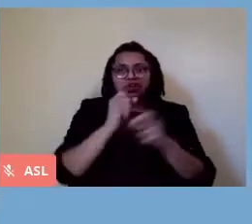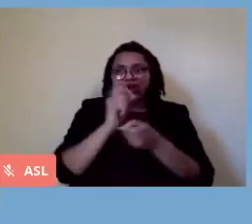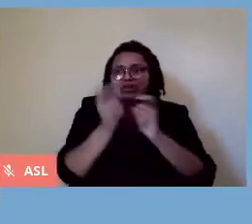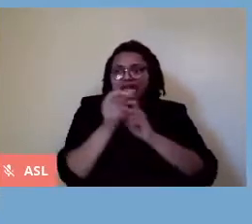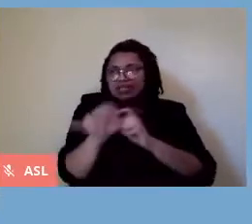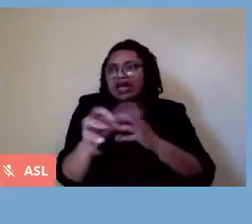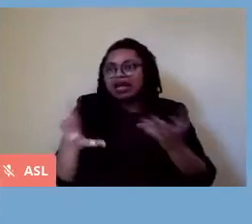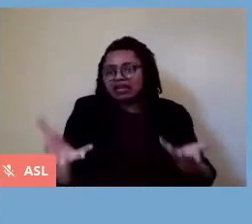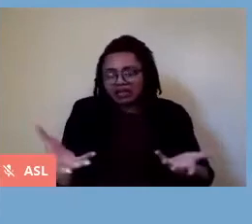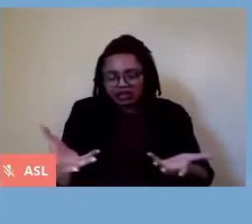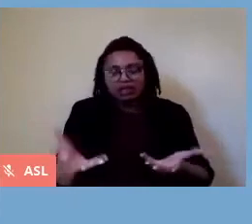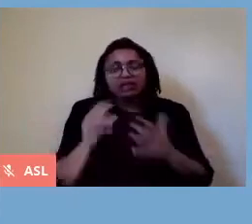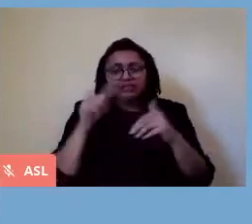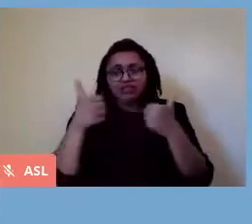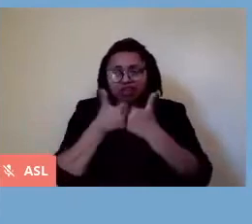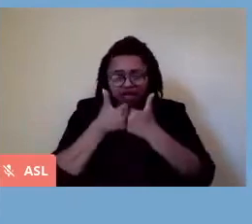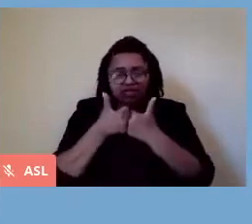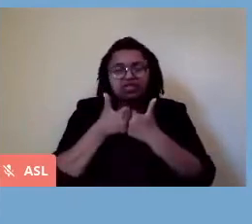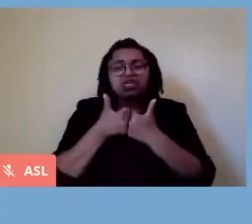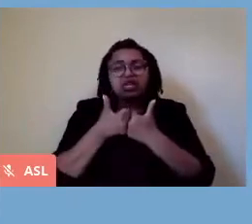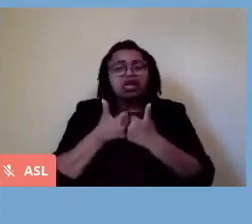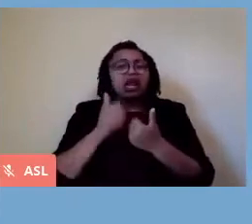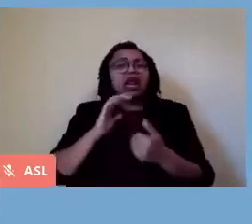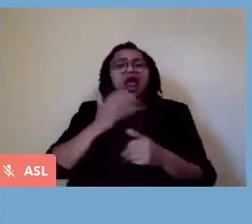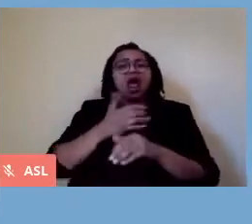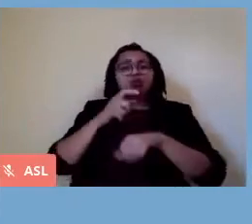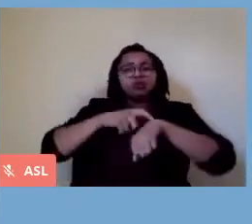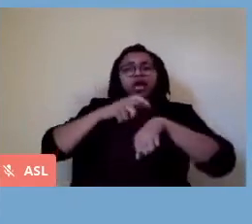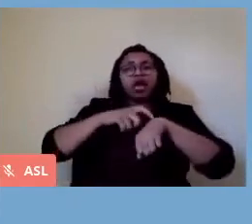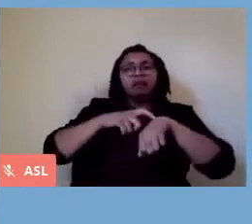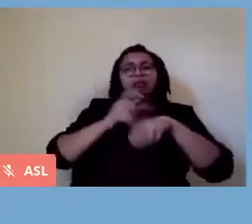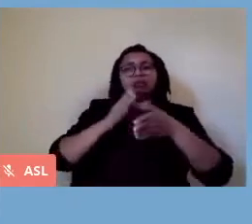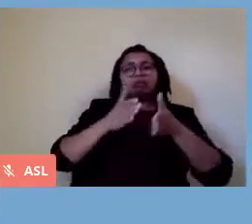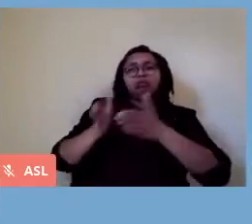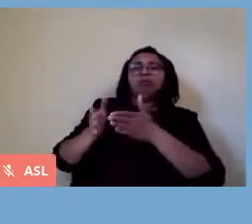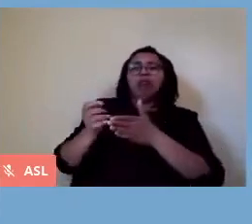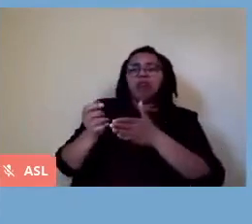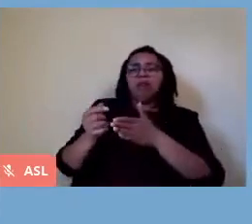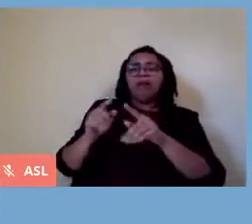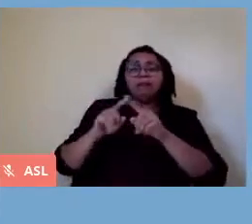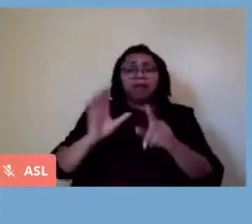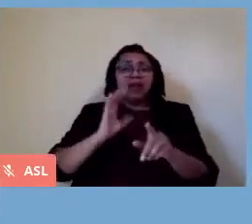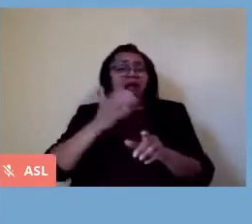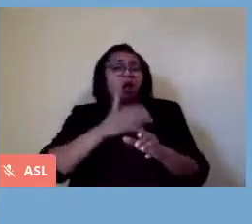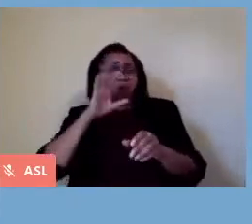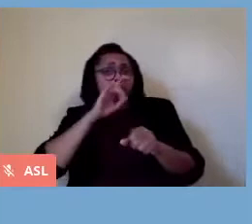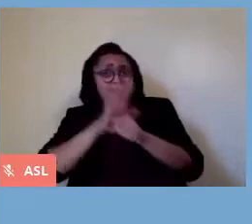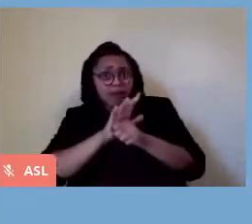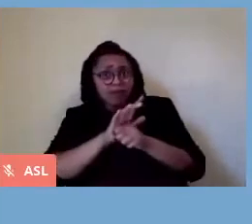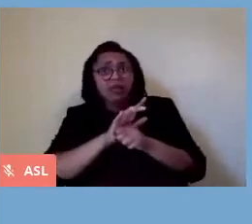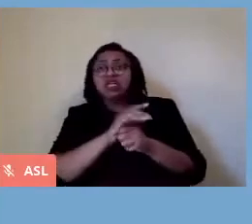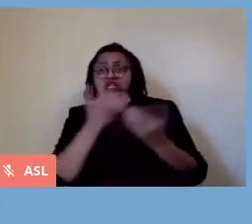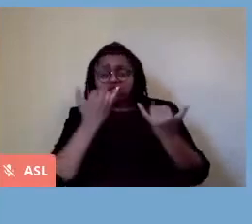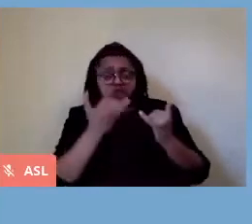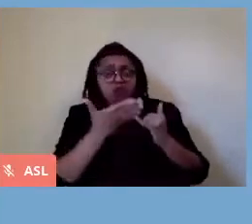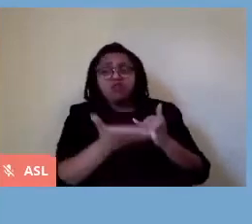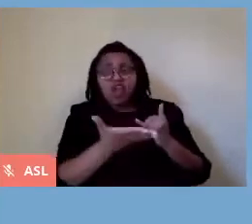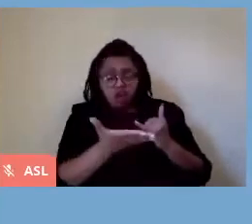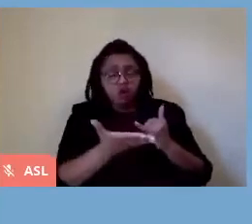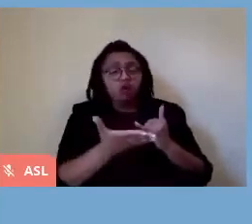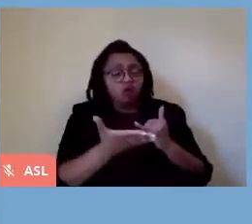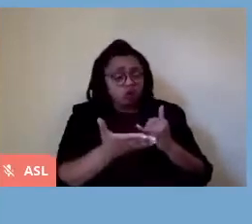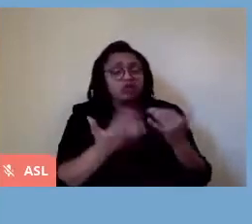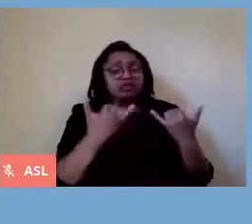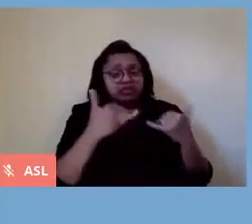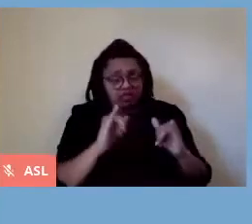has changed our timing, but has not changed our resolve and our commitment. That, if anything, is more than ever. As